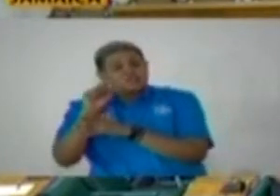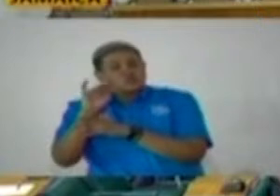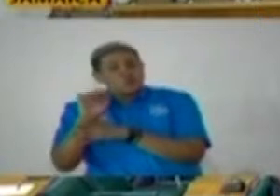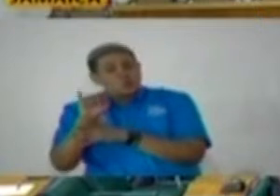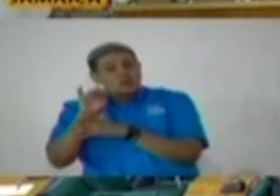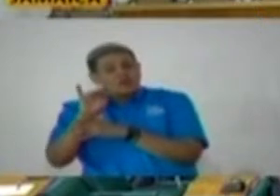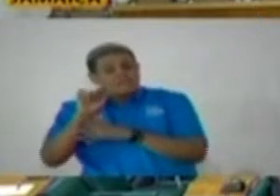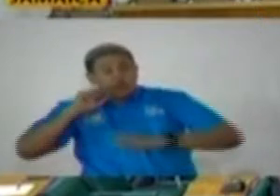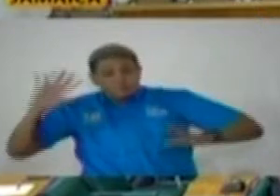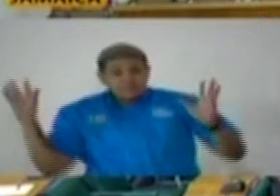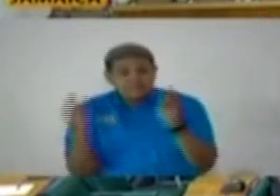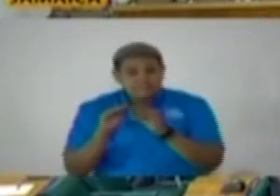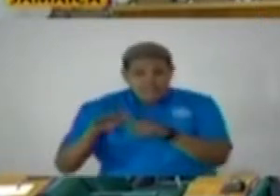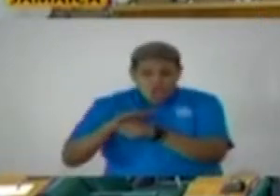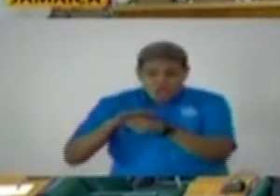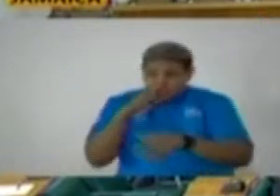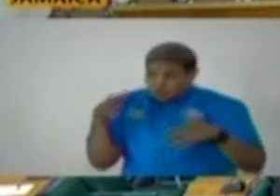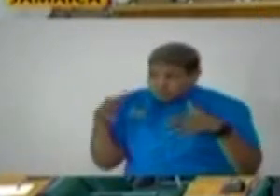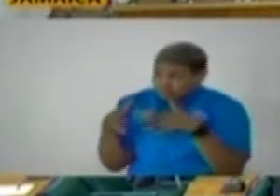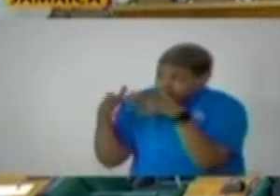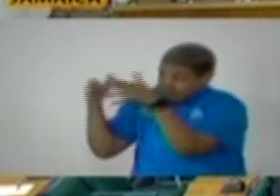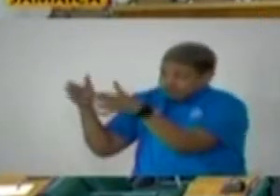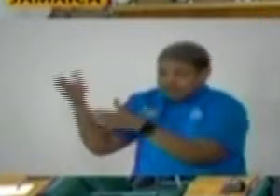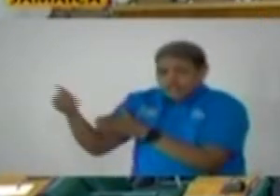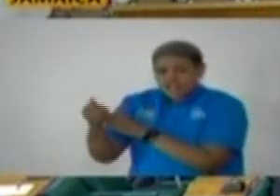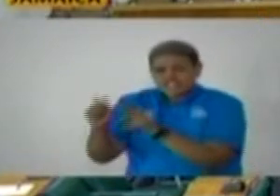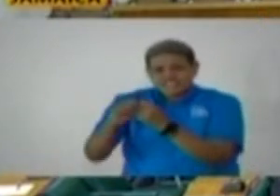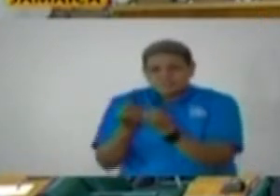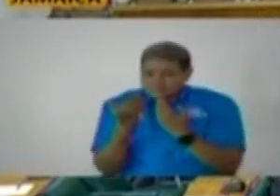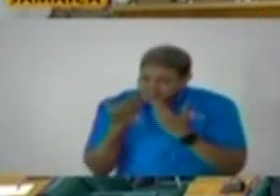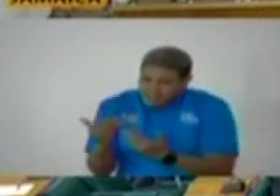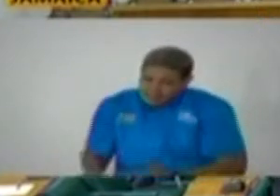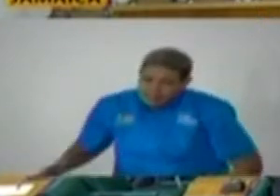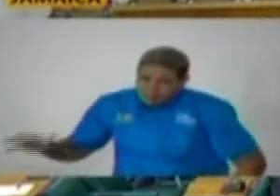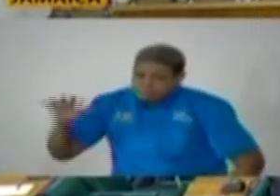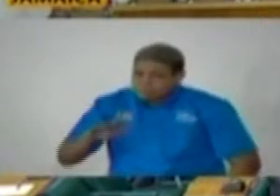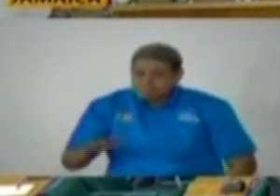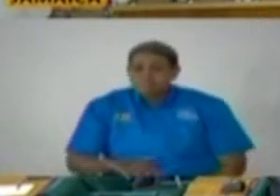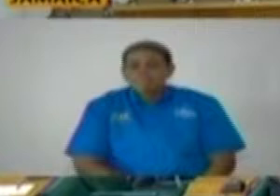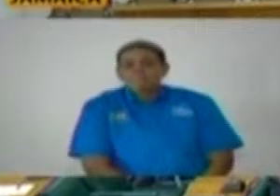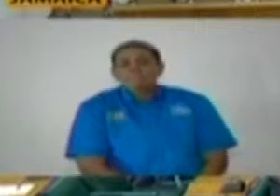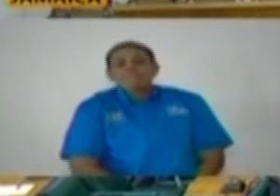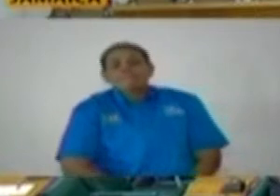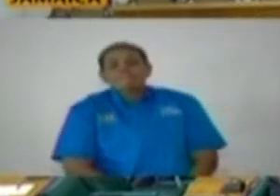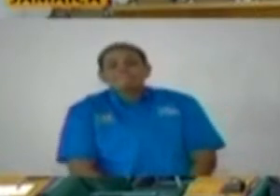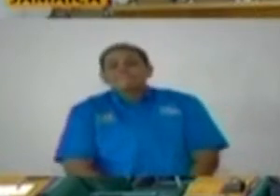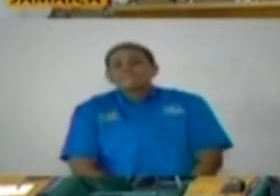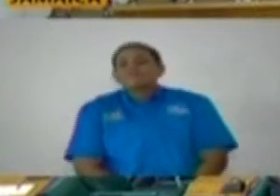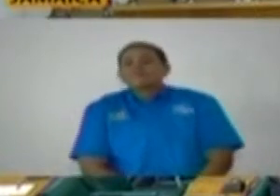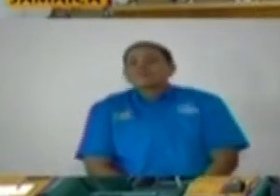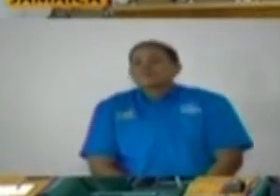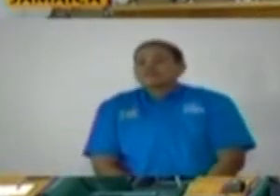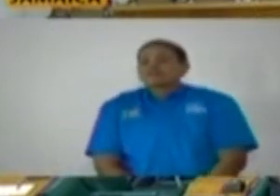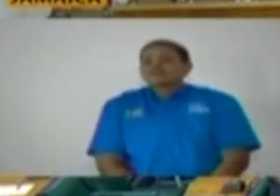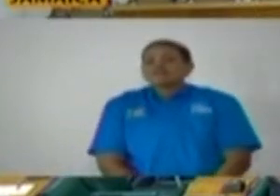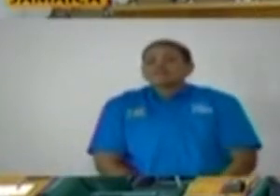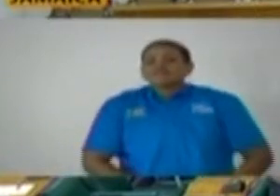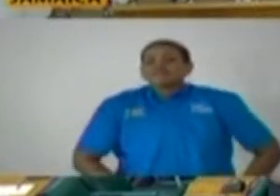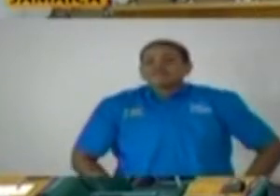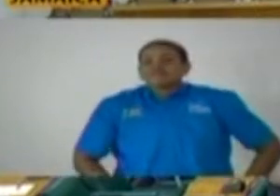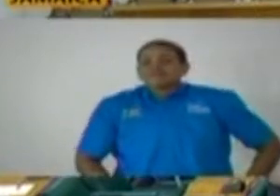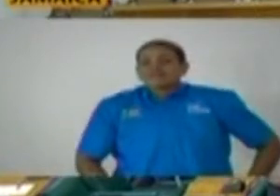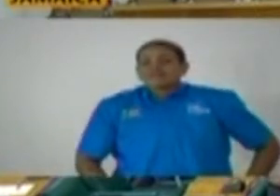the entire constituency leadership team. I thank them. Madam Speaker,